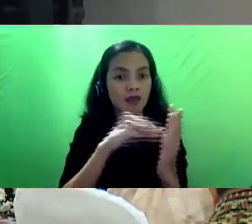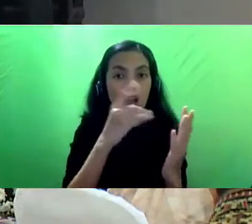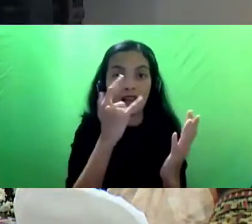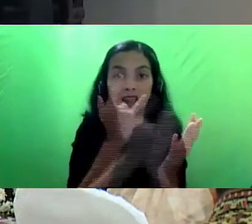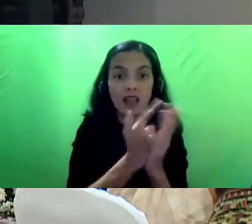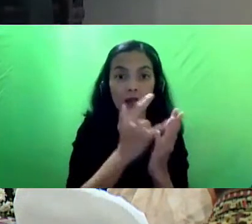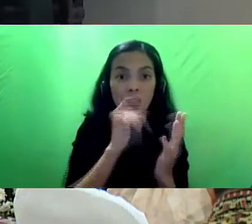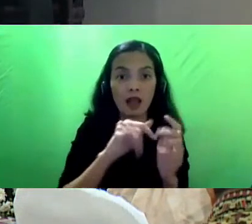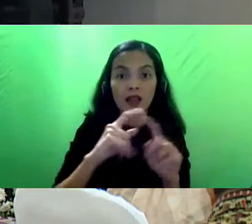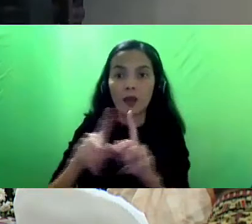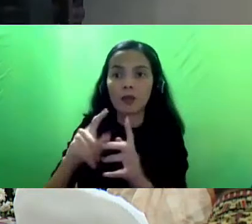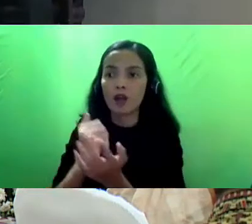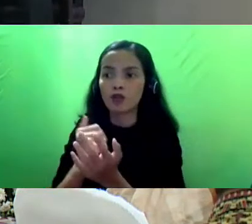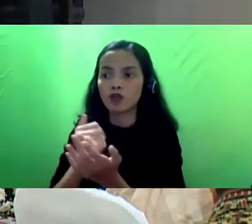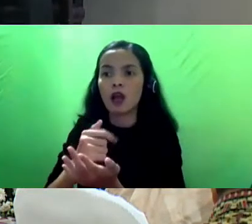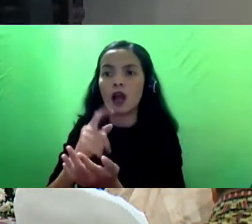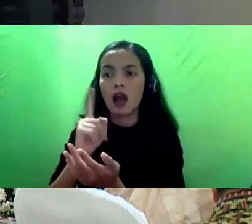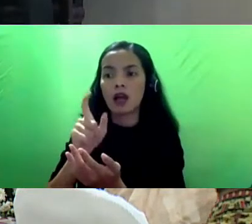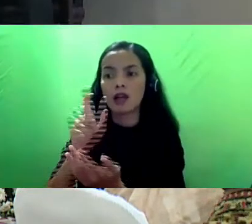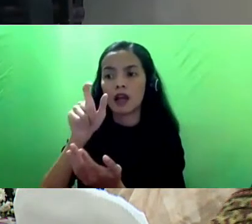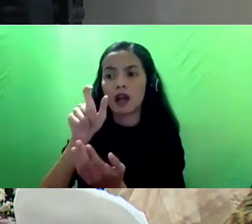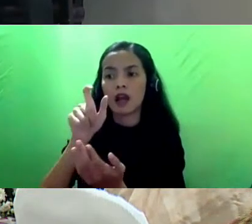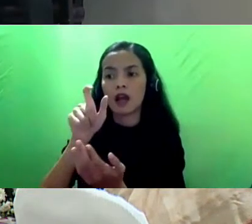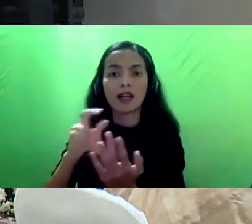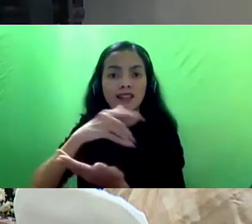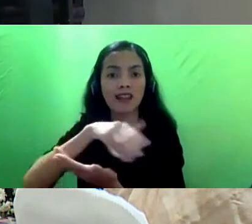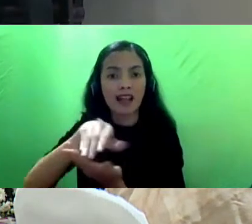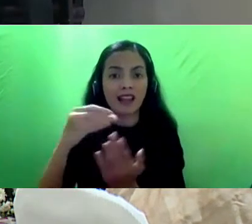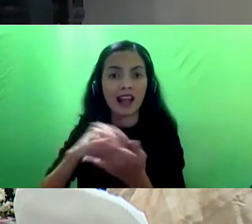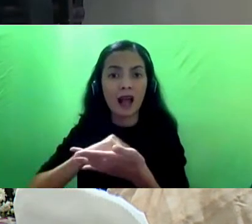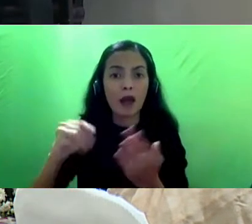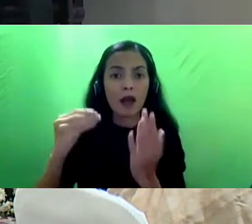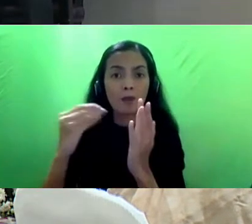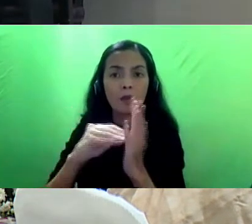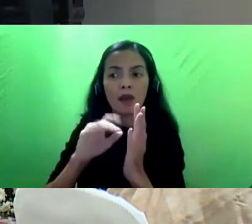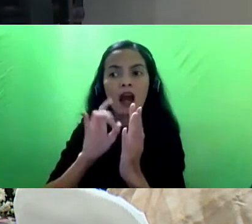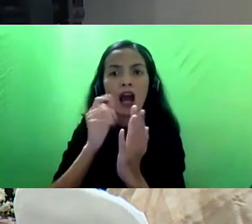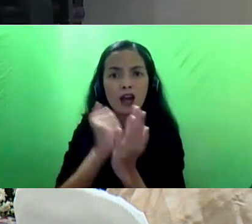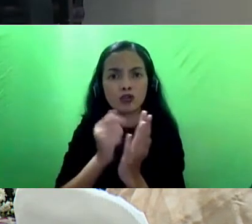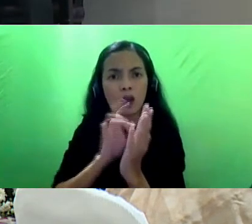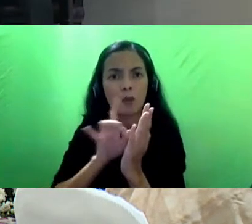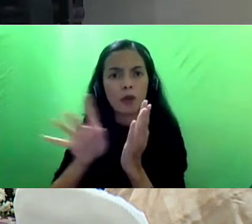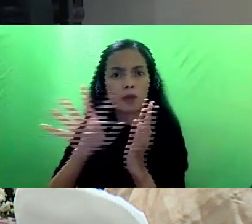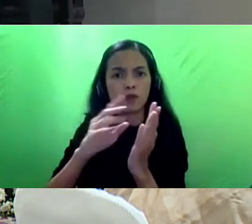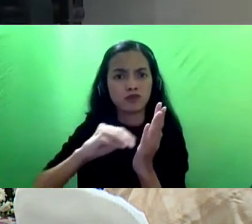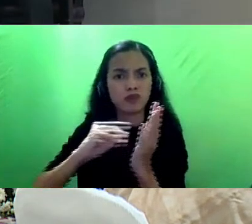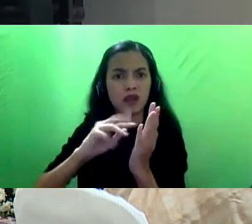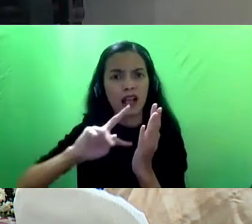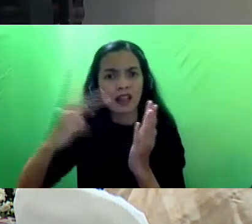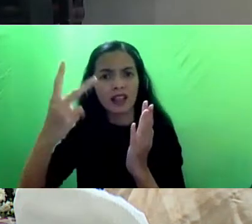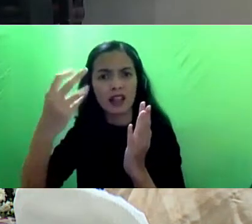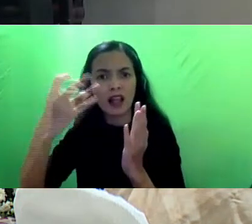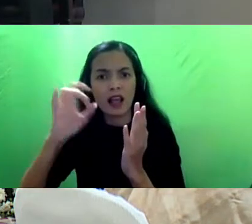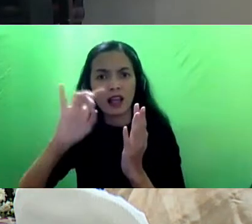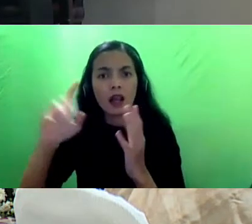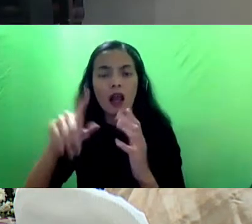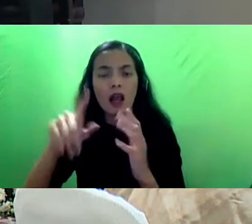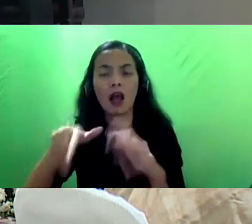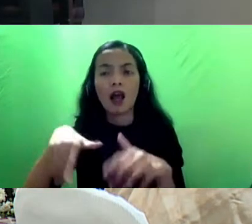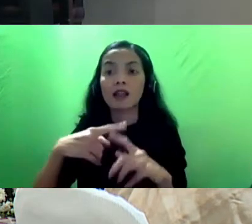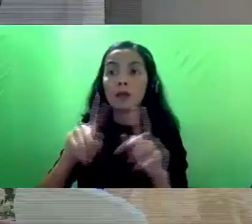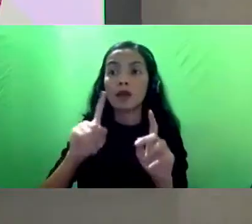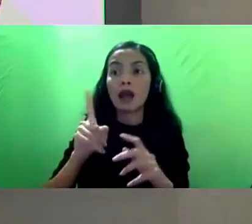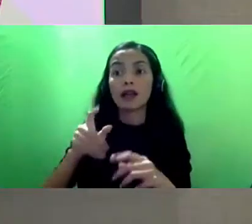already be better off, and they're supposed not in database. And on the other hand, there are some new household, new families